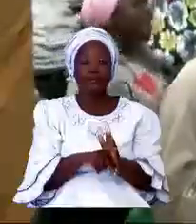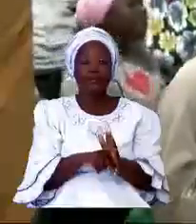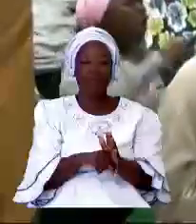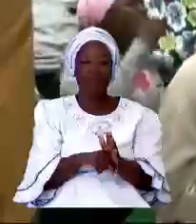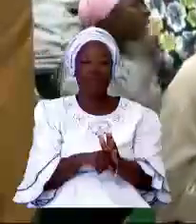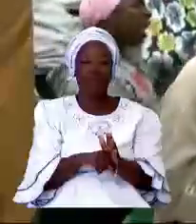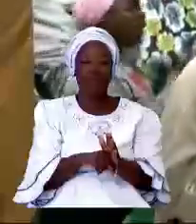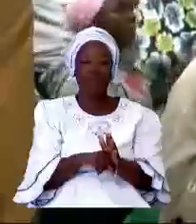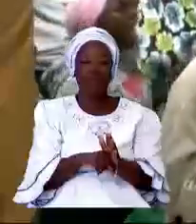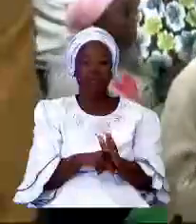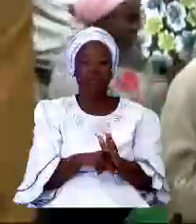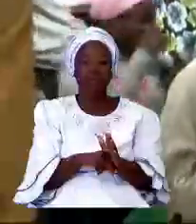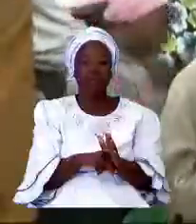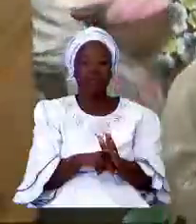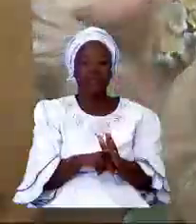their fury,